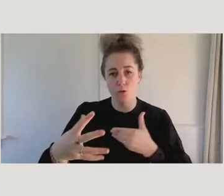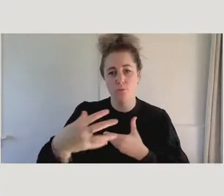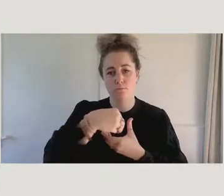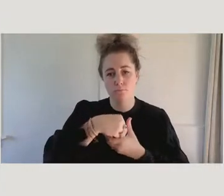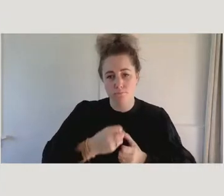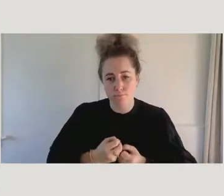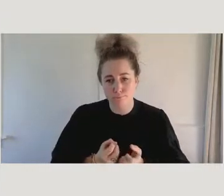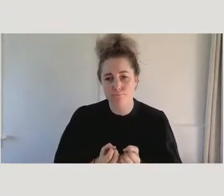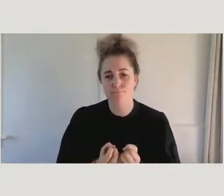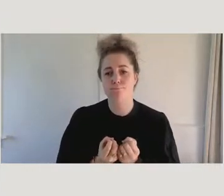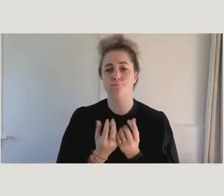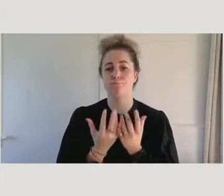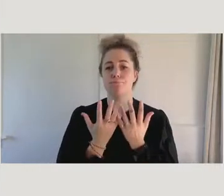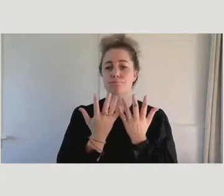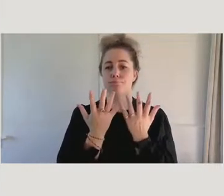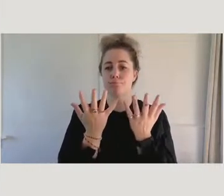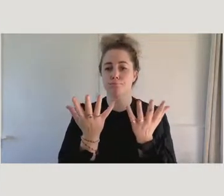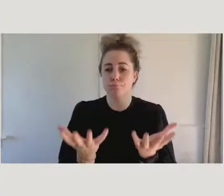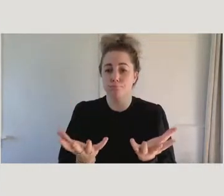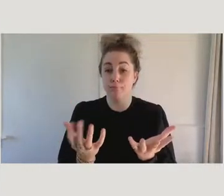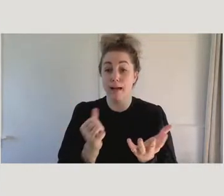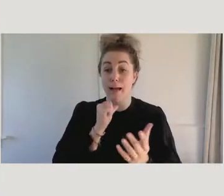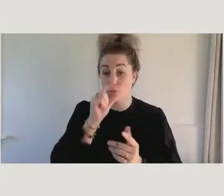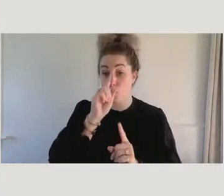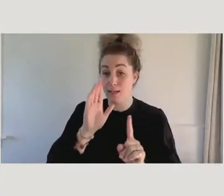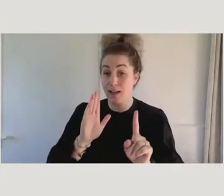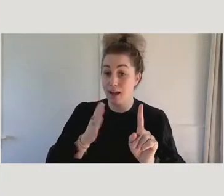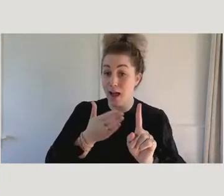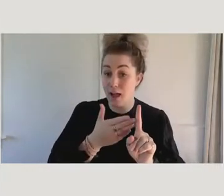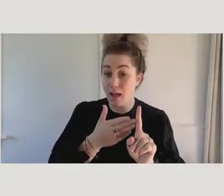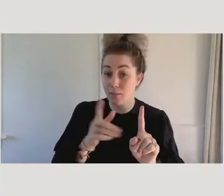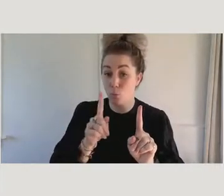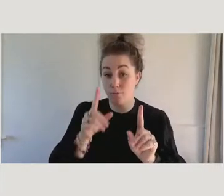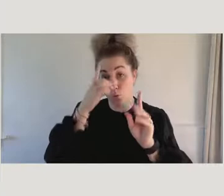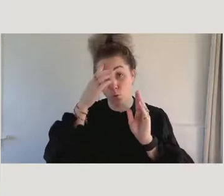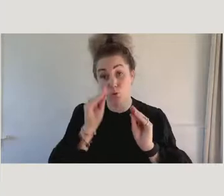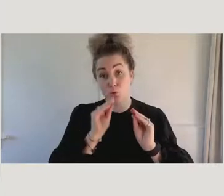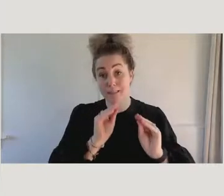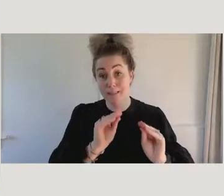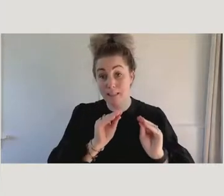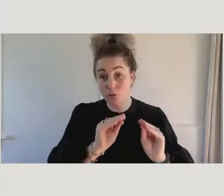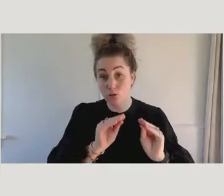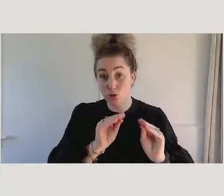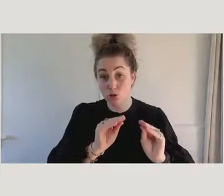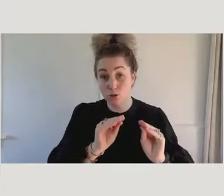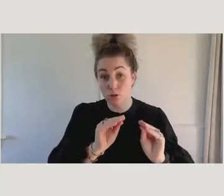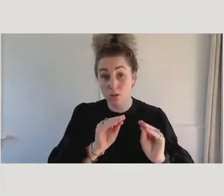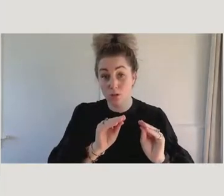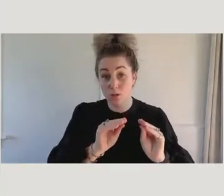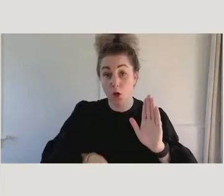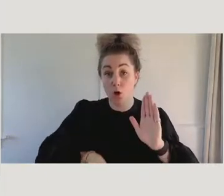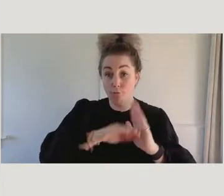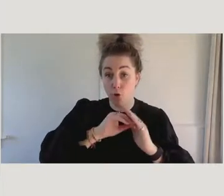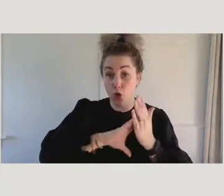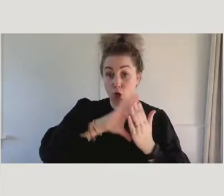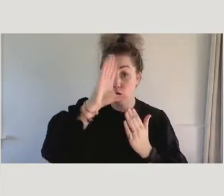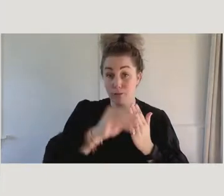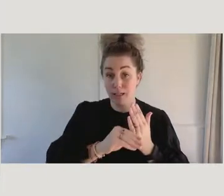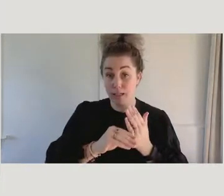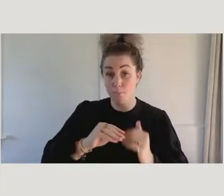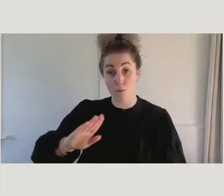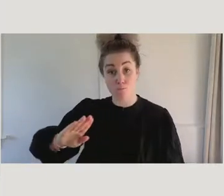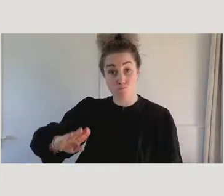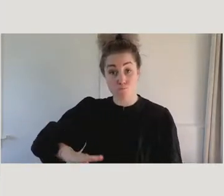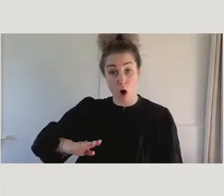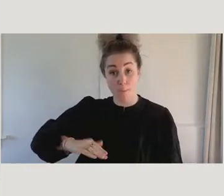being if we could aim to teach the total curriculum from primary